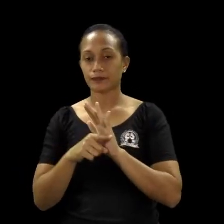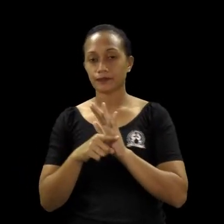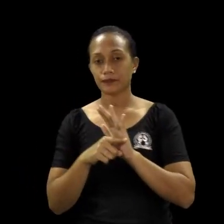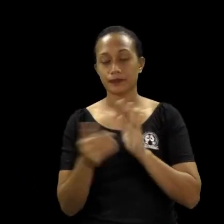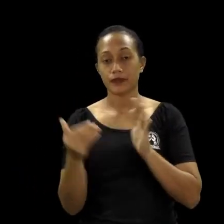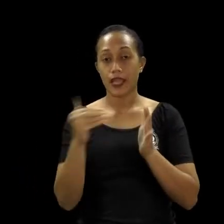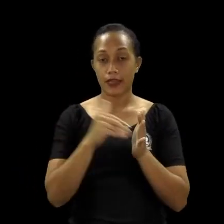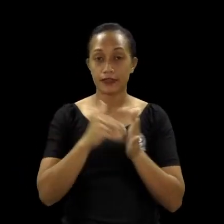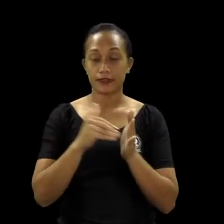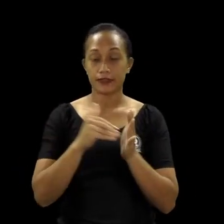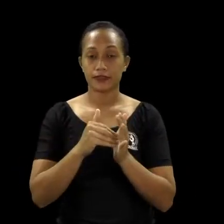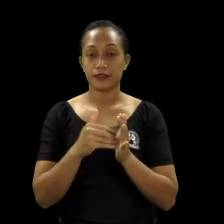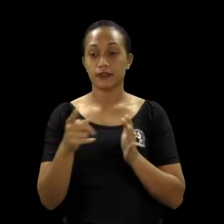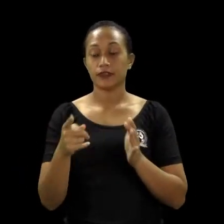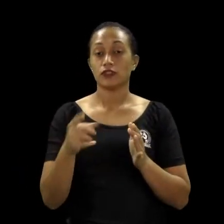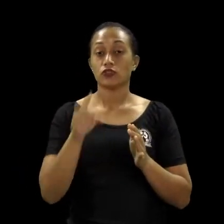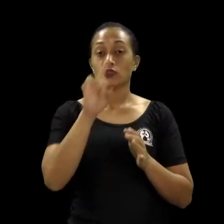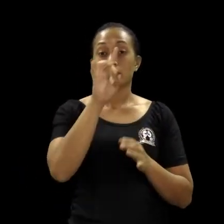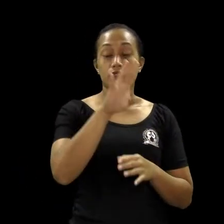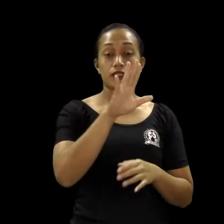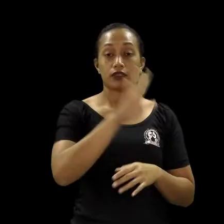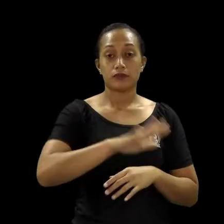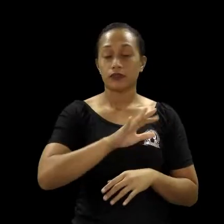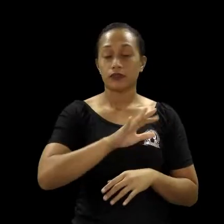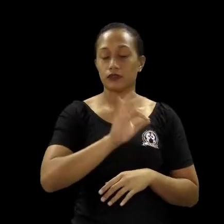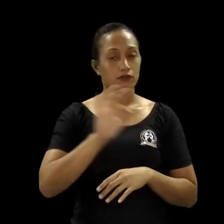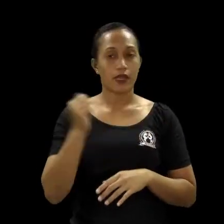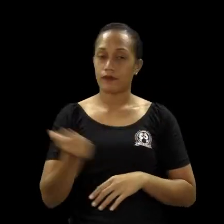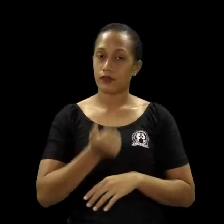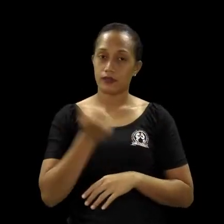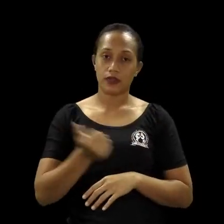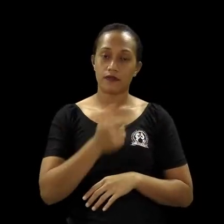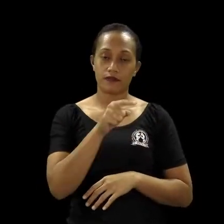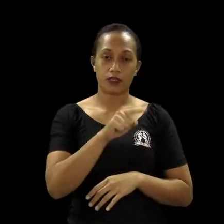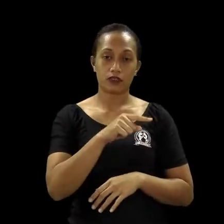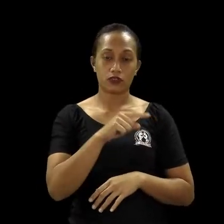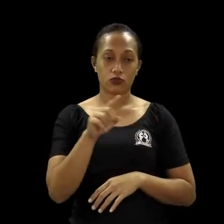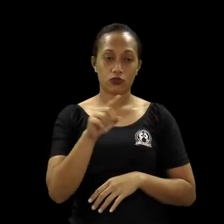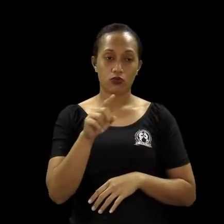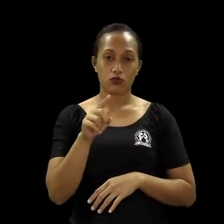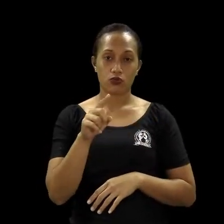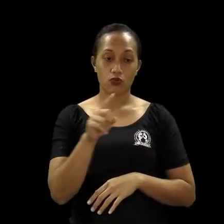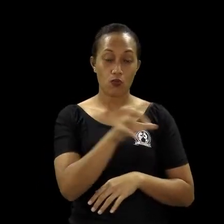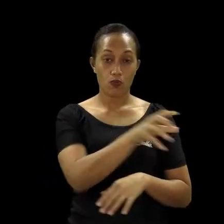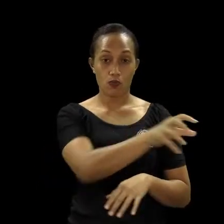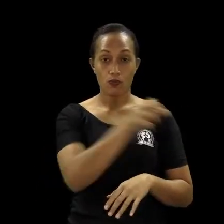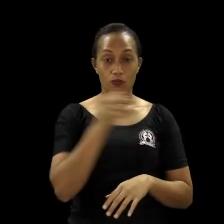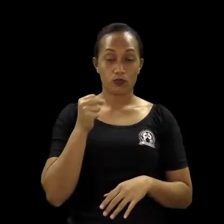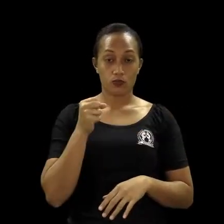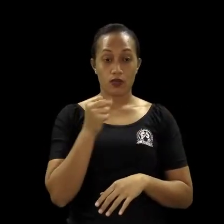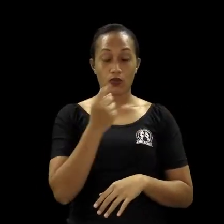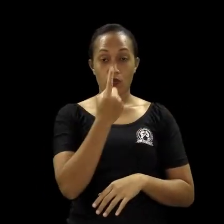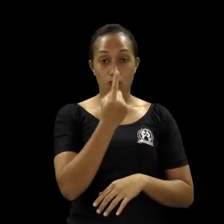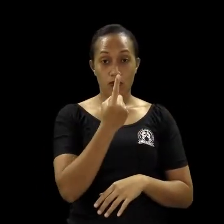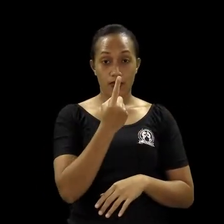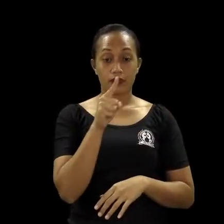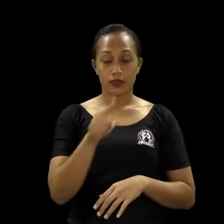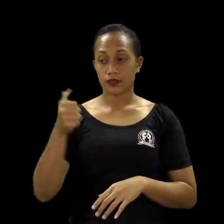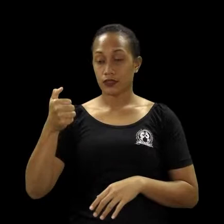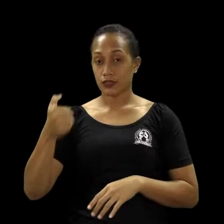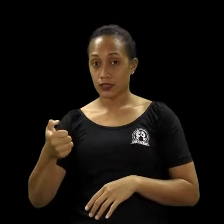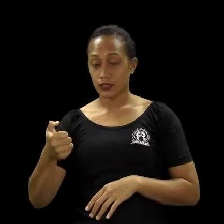1/100th. Now in the tenths place, we don't have enough up here, so let's take 1 from the ones place, so that becomes a